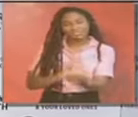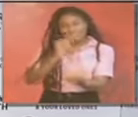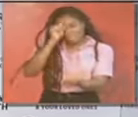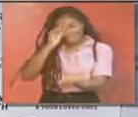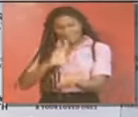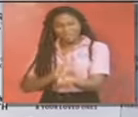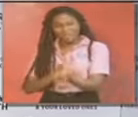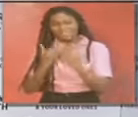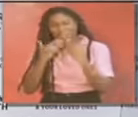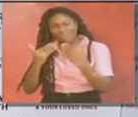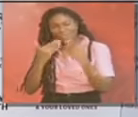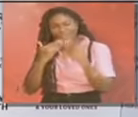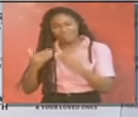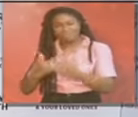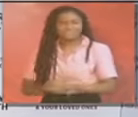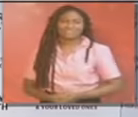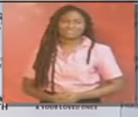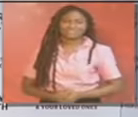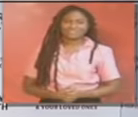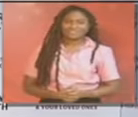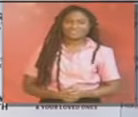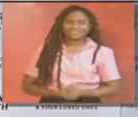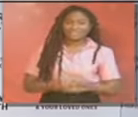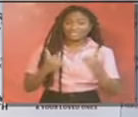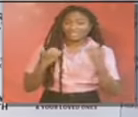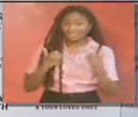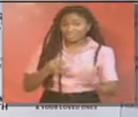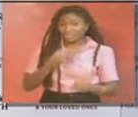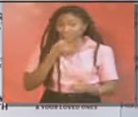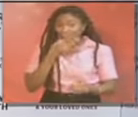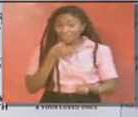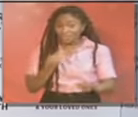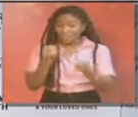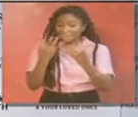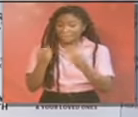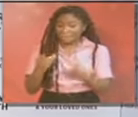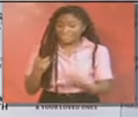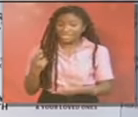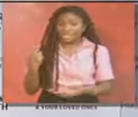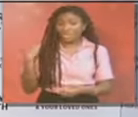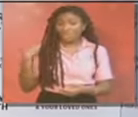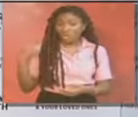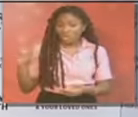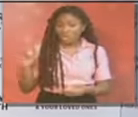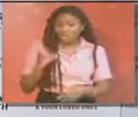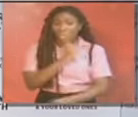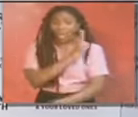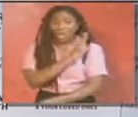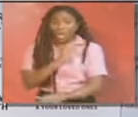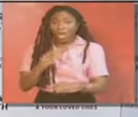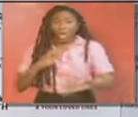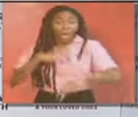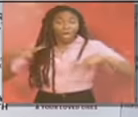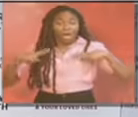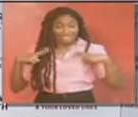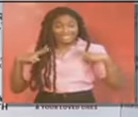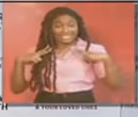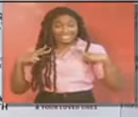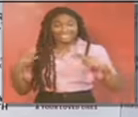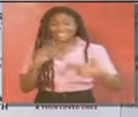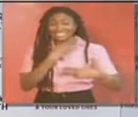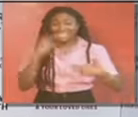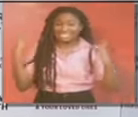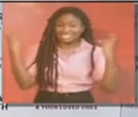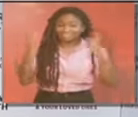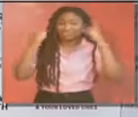are going into a series of national holidays or religious observances and festivals, as I mentioned